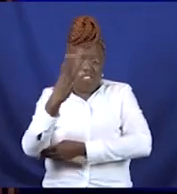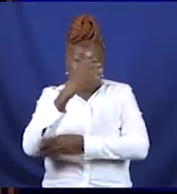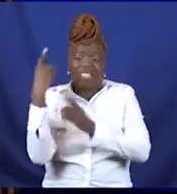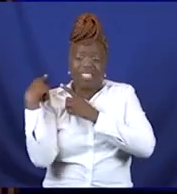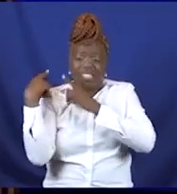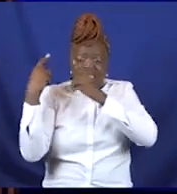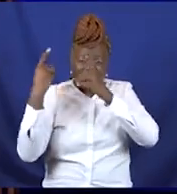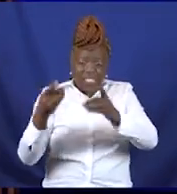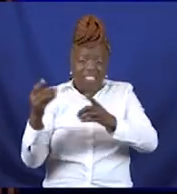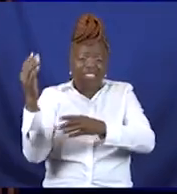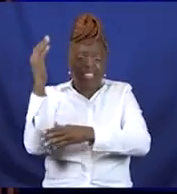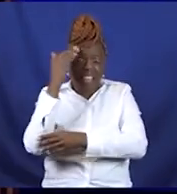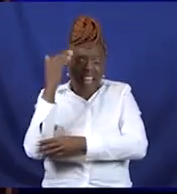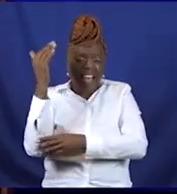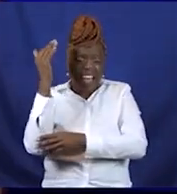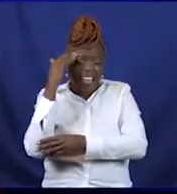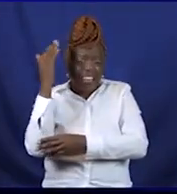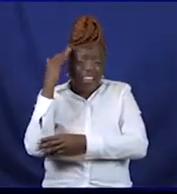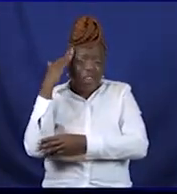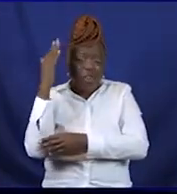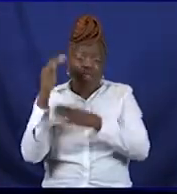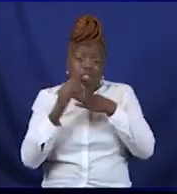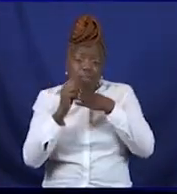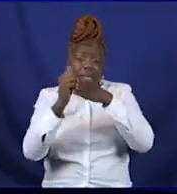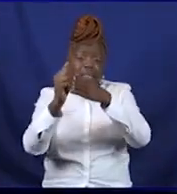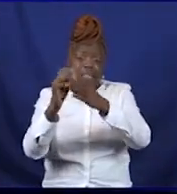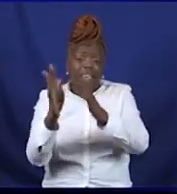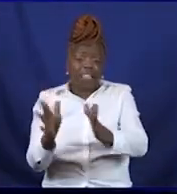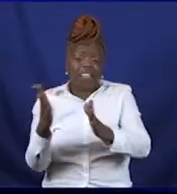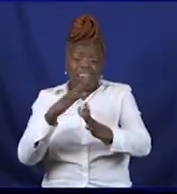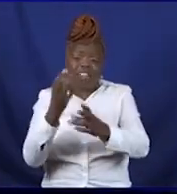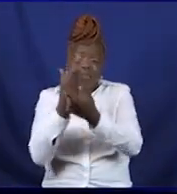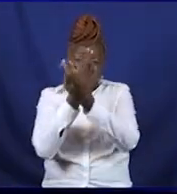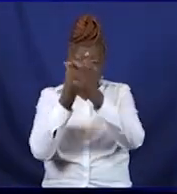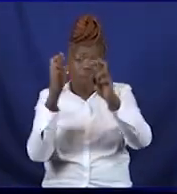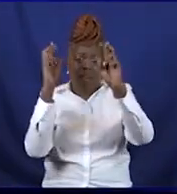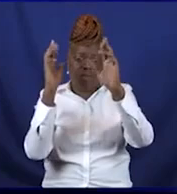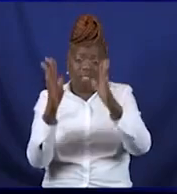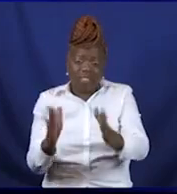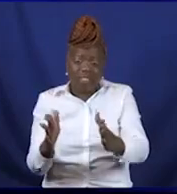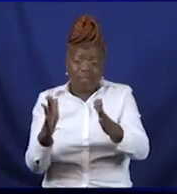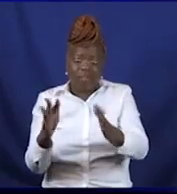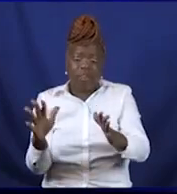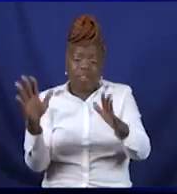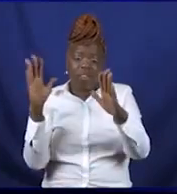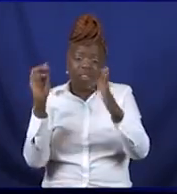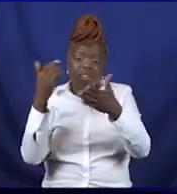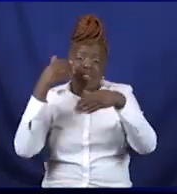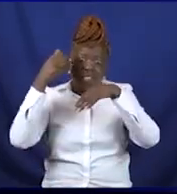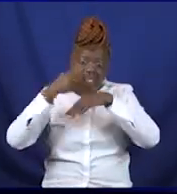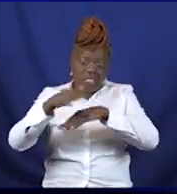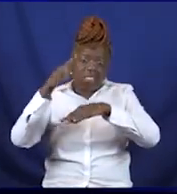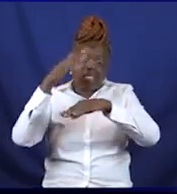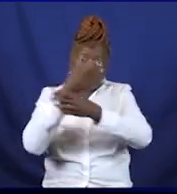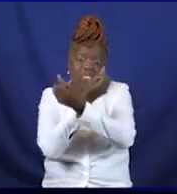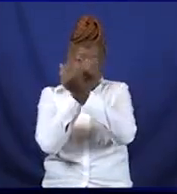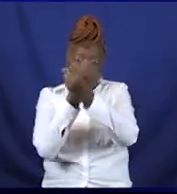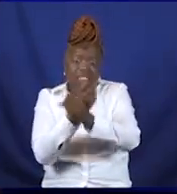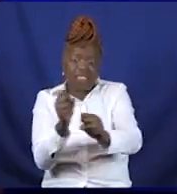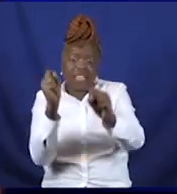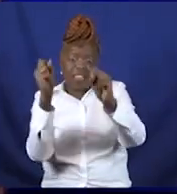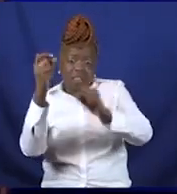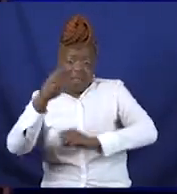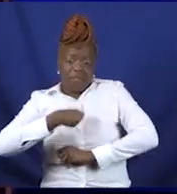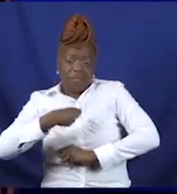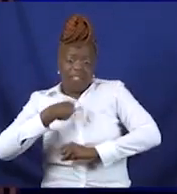and since I know he's my Messiah, he's my Redeemer, he's the one sent to save me from